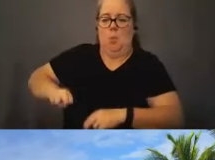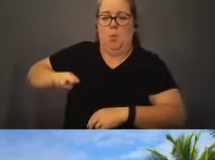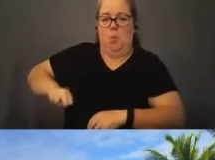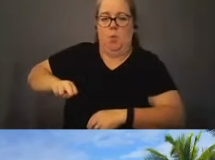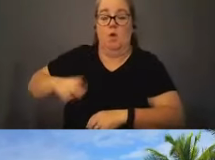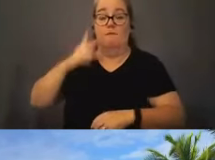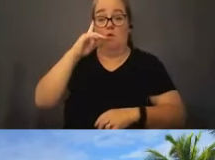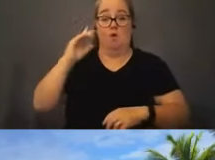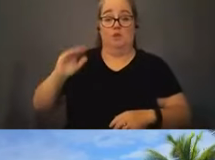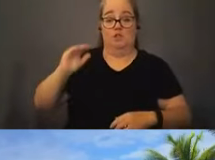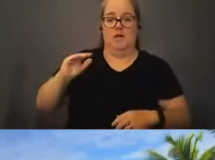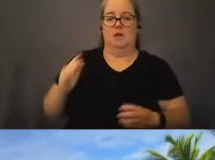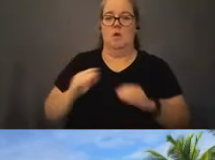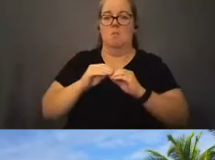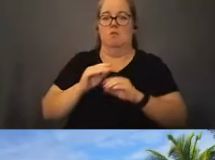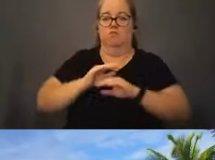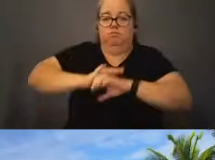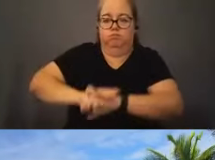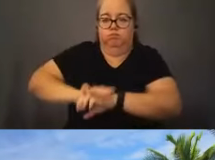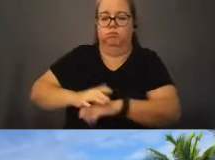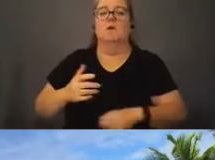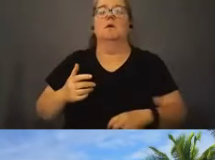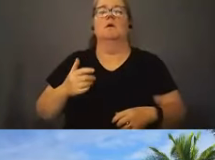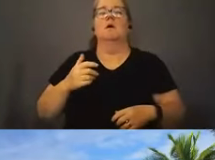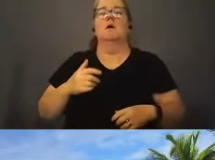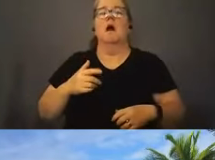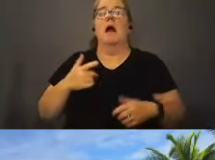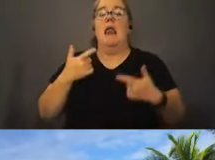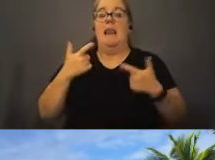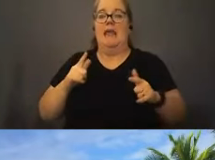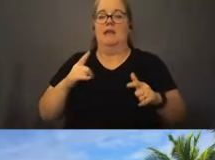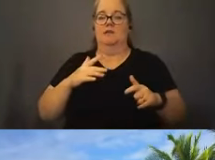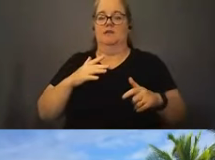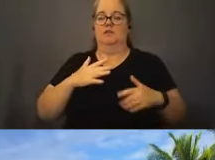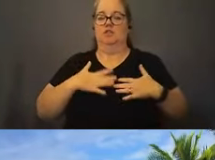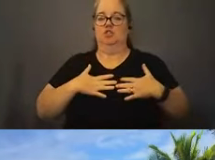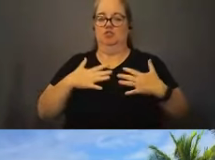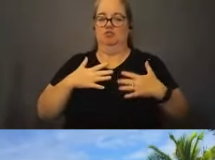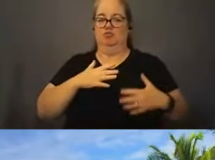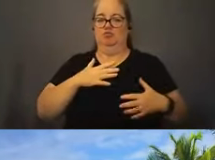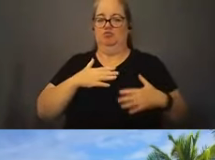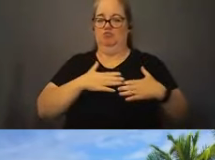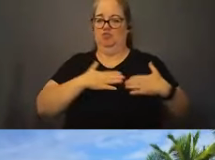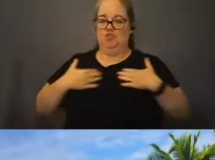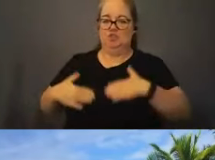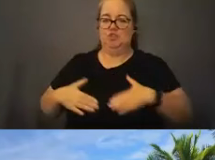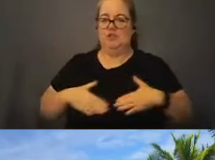Allow for complete chest recoil means when I push